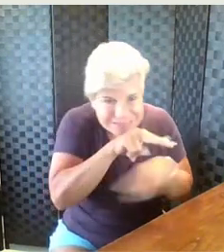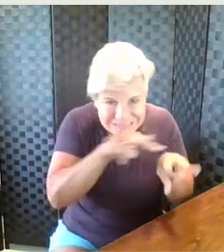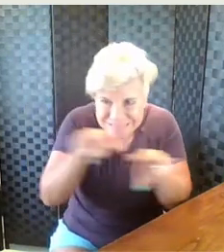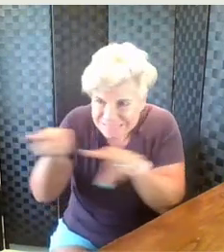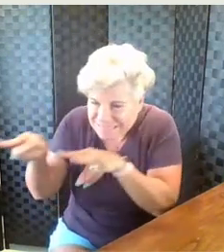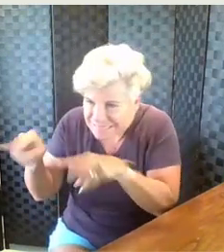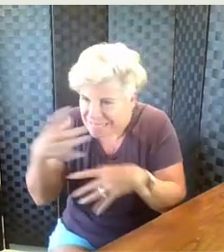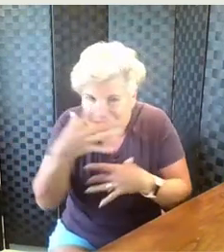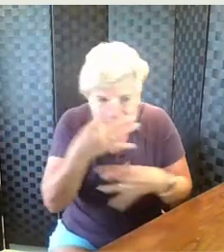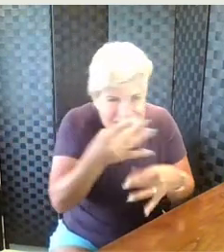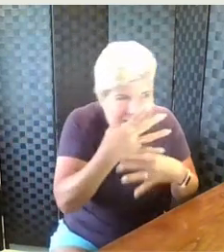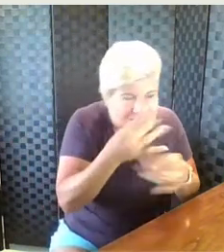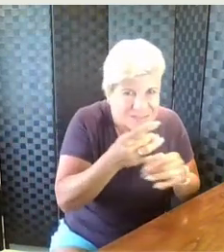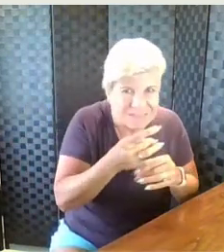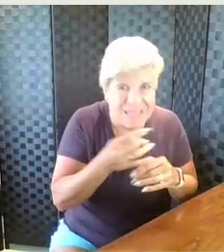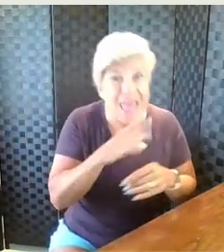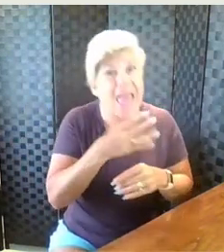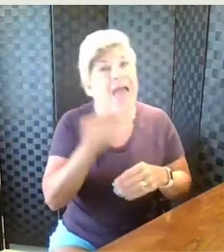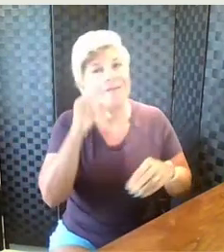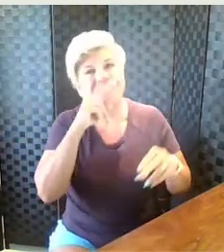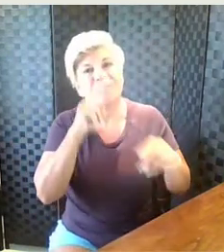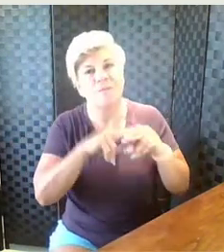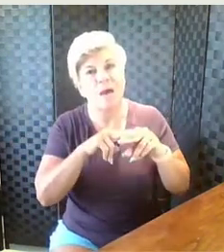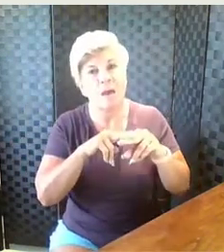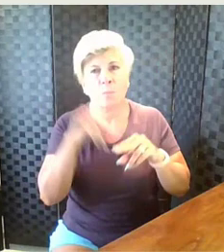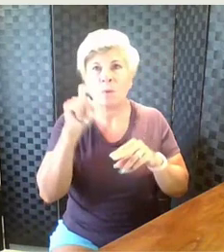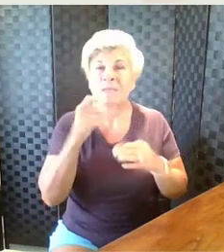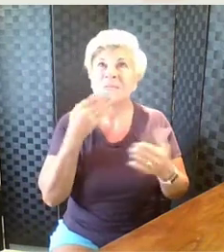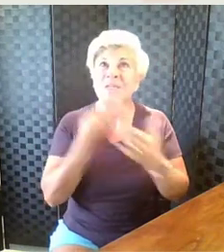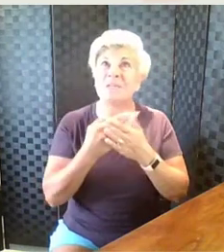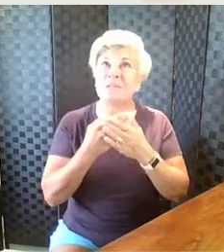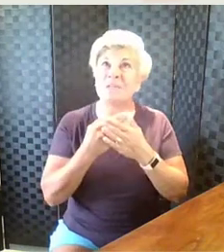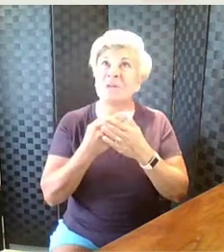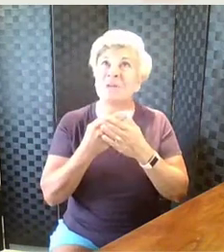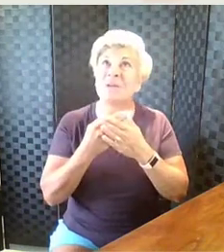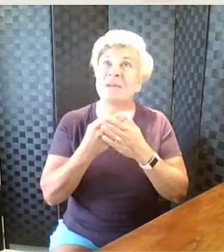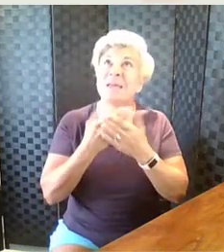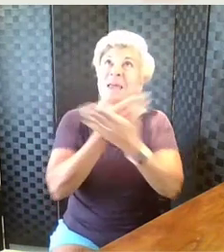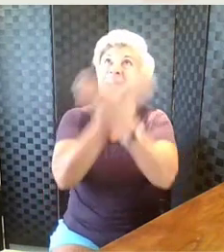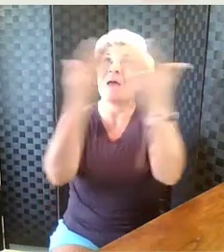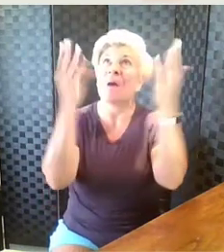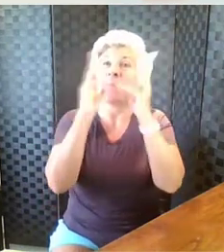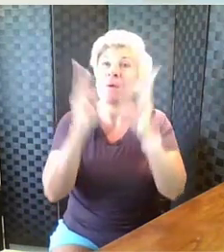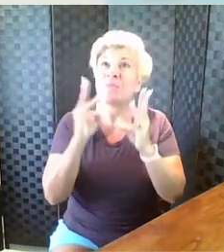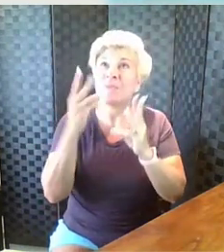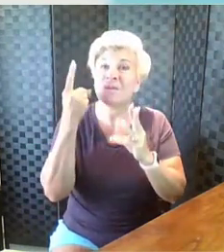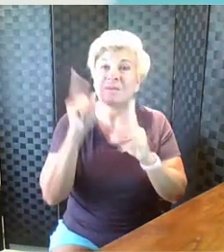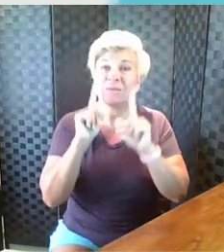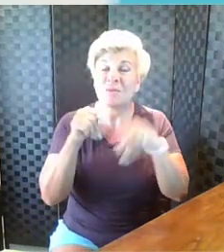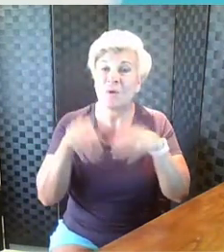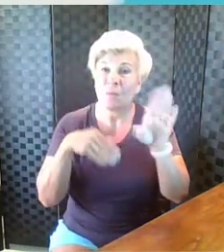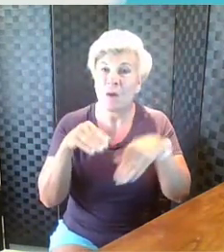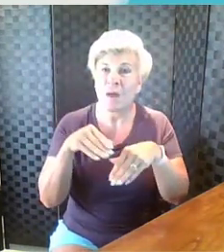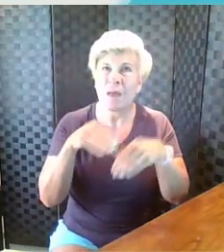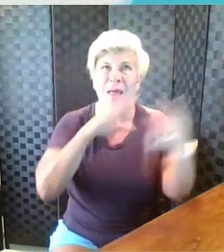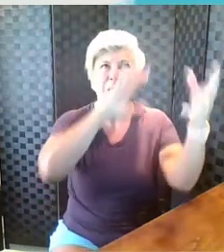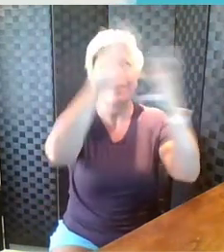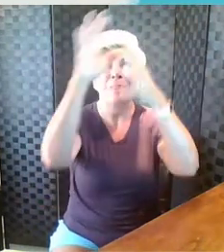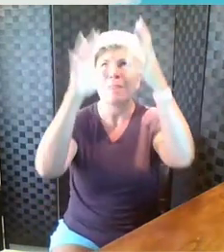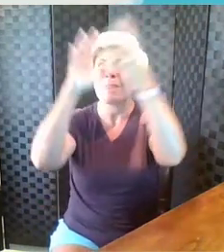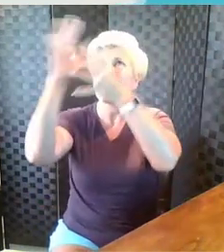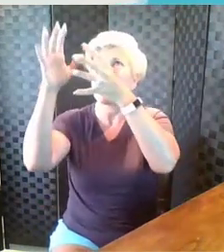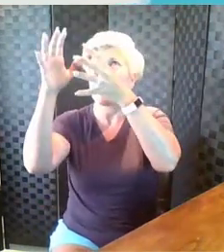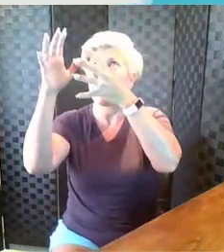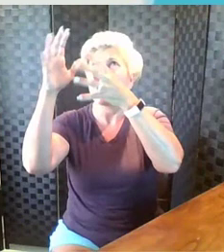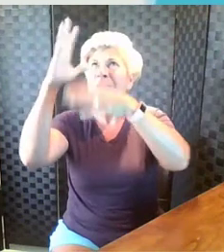will come up too. We need good weather for a walk. There are lots of clouds today. They cover the